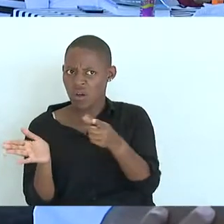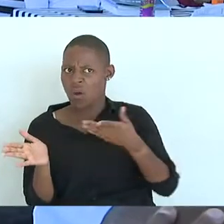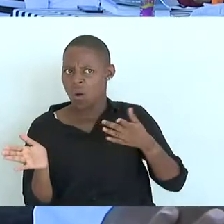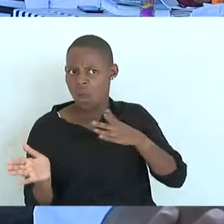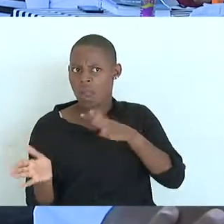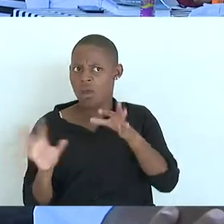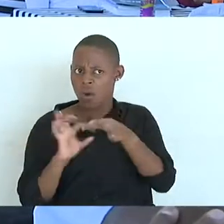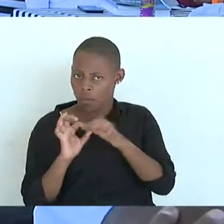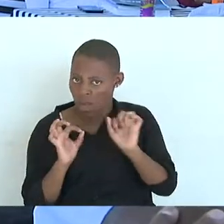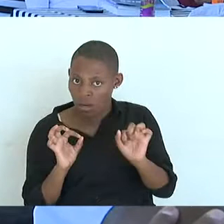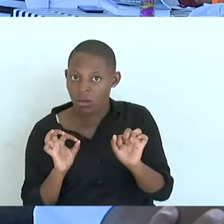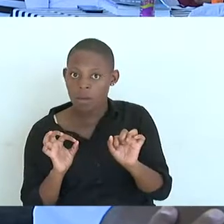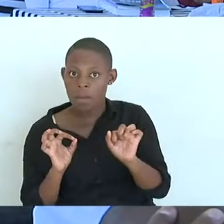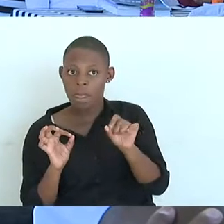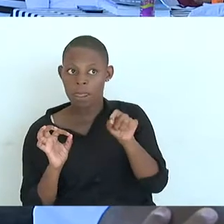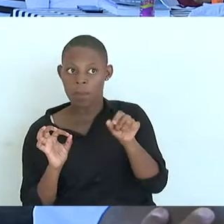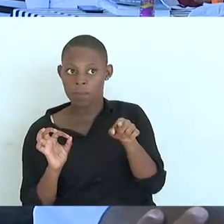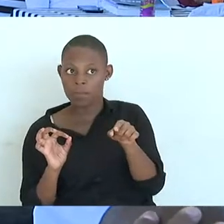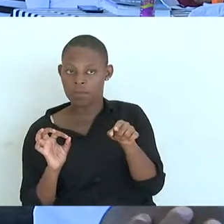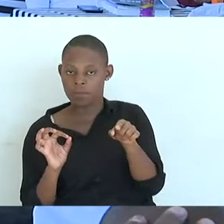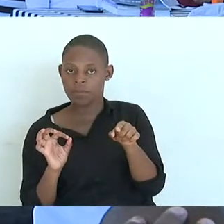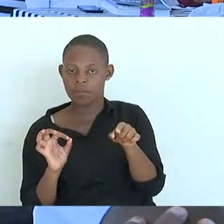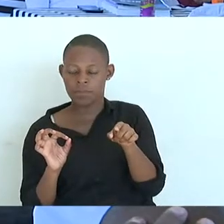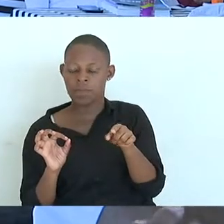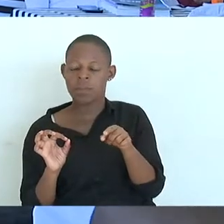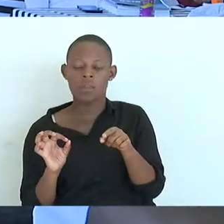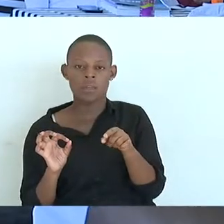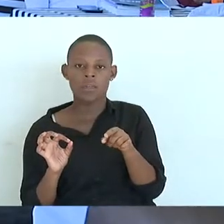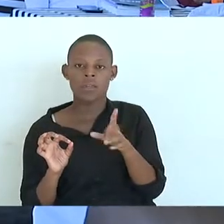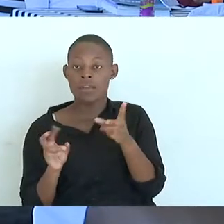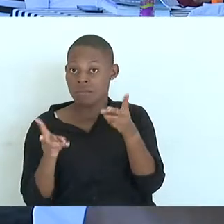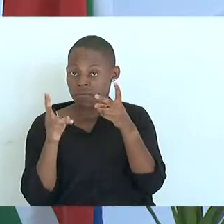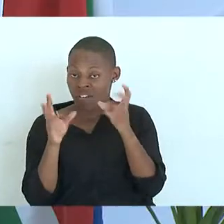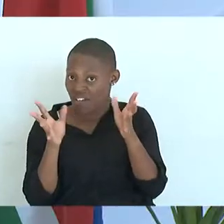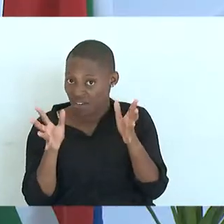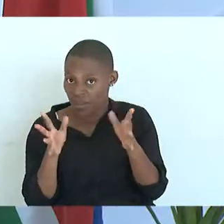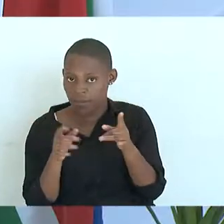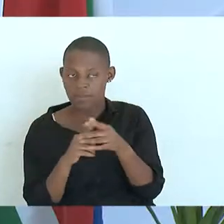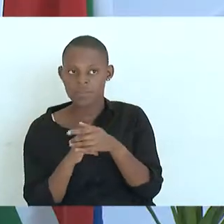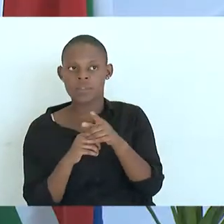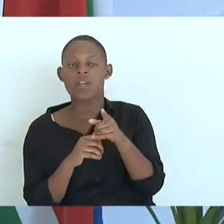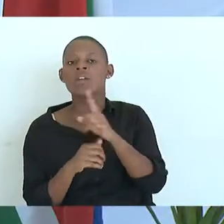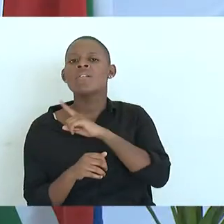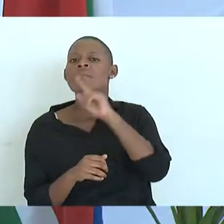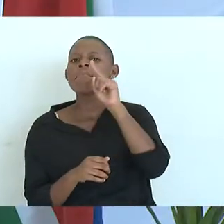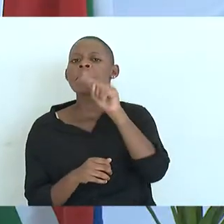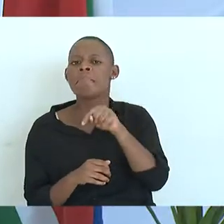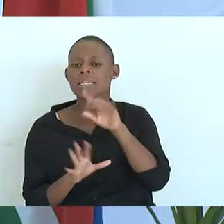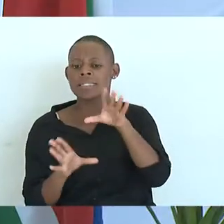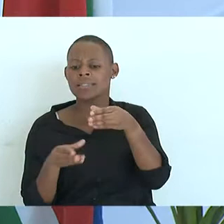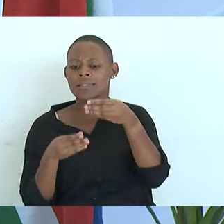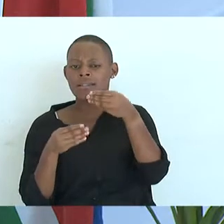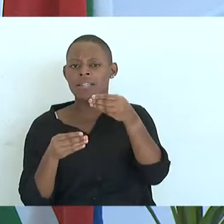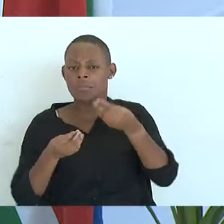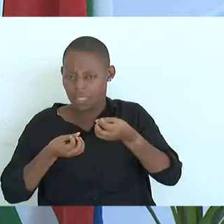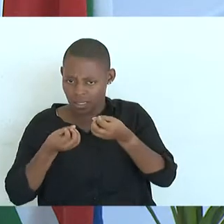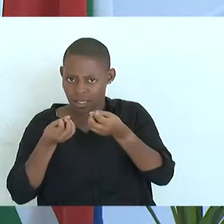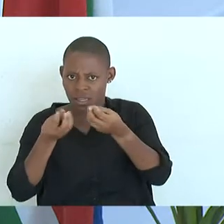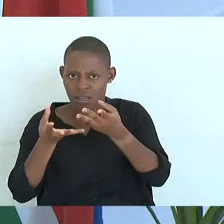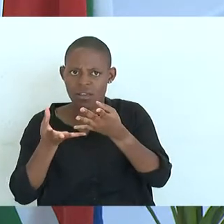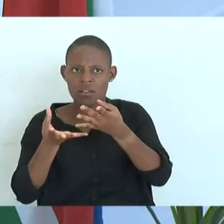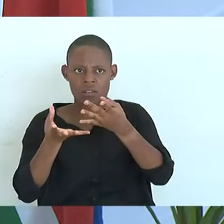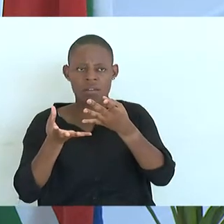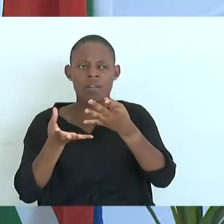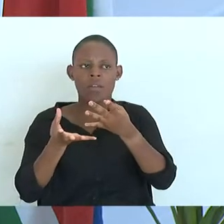No, we would like to get the report. It's become easy to follow a matter as a case,